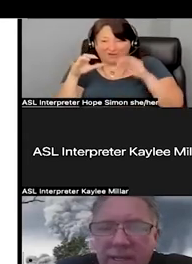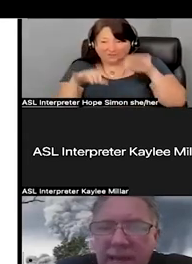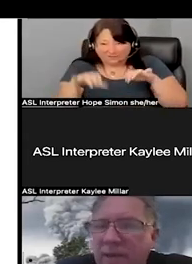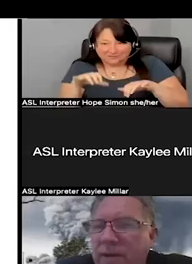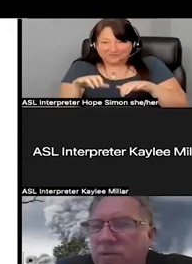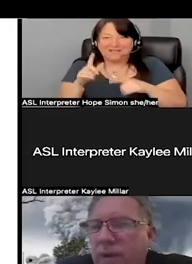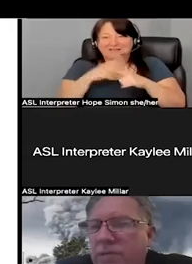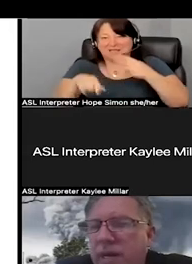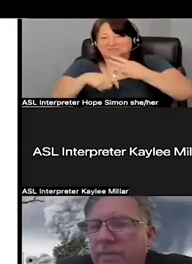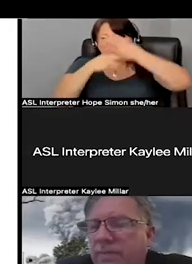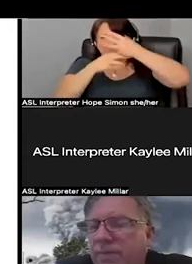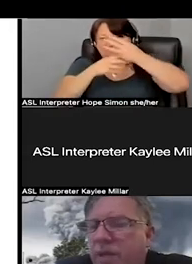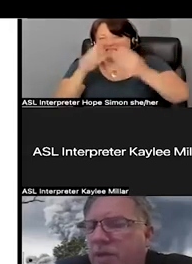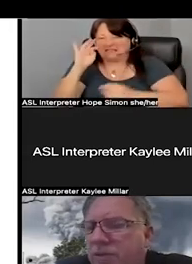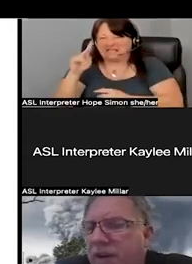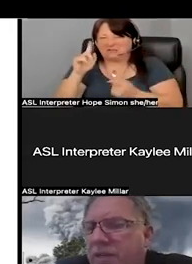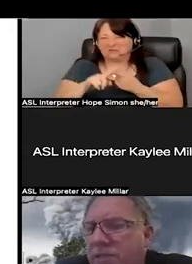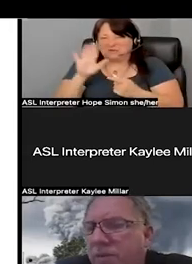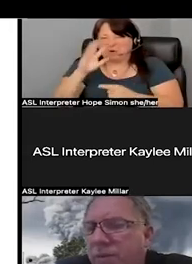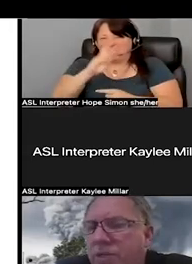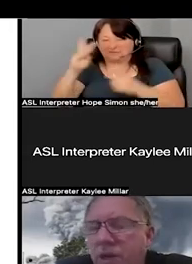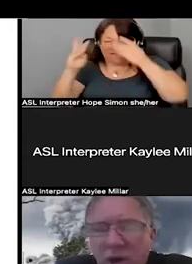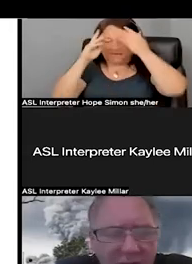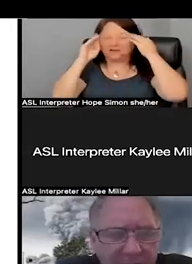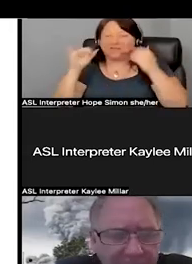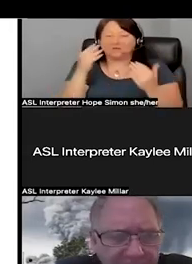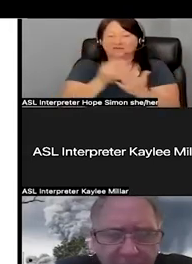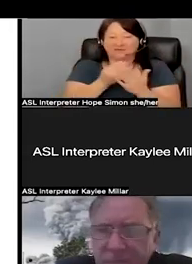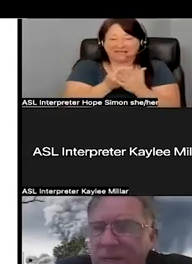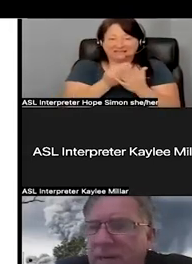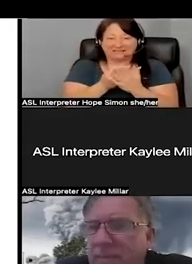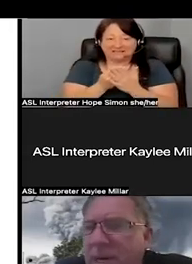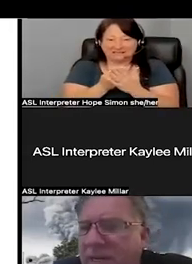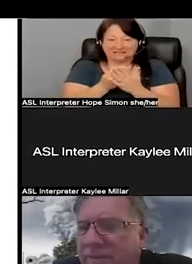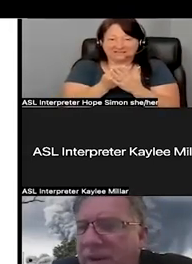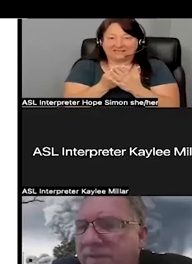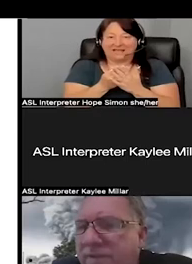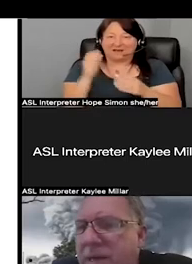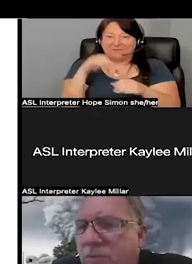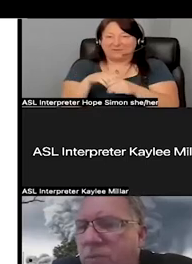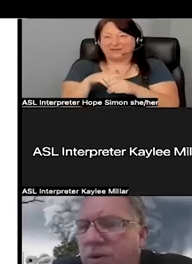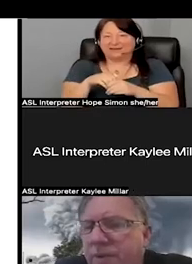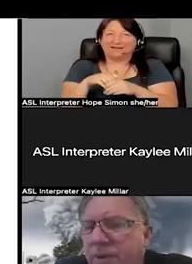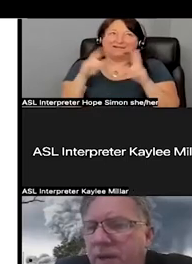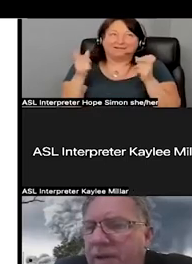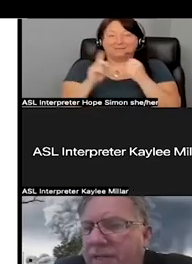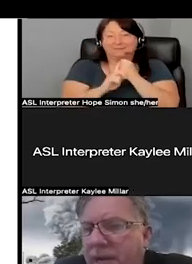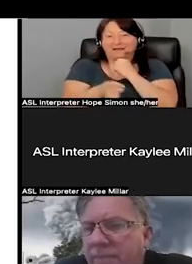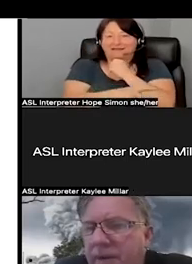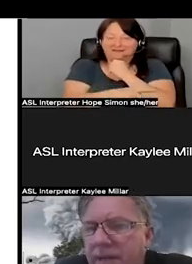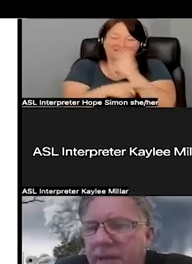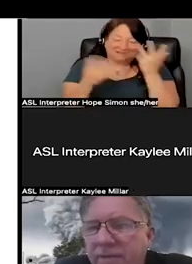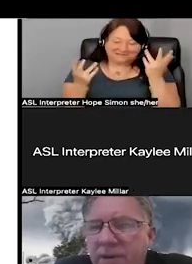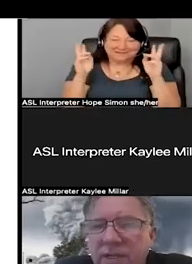to the Cal OES website. Those funds, which are put in a bucket, for lack of a better word, every